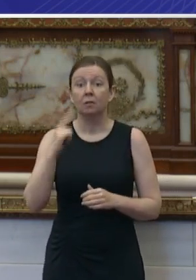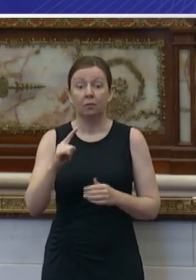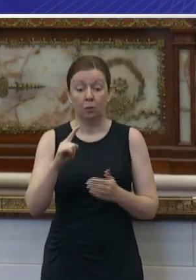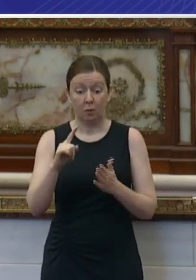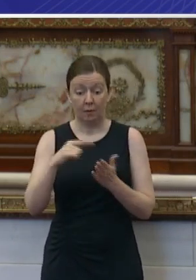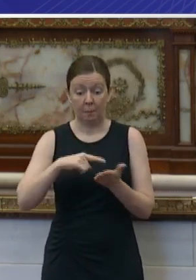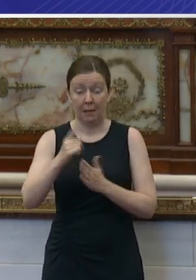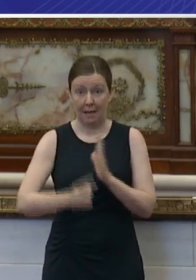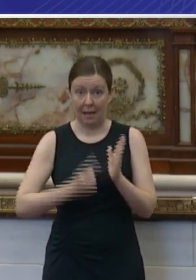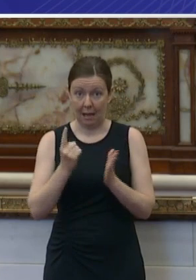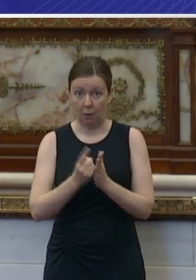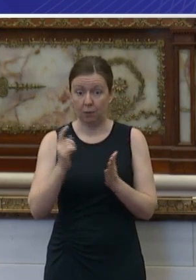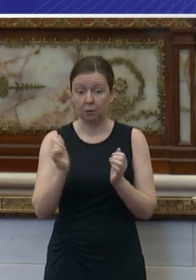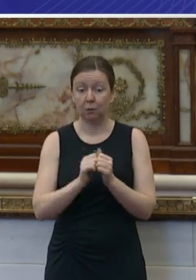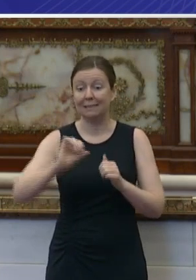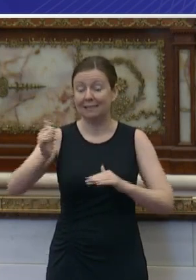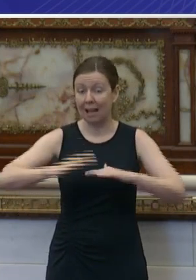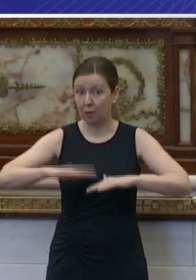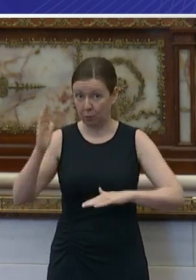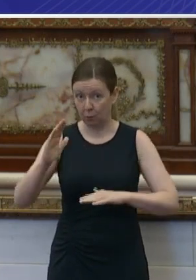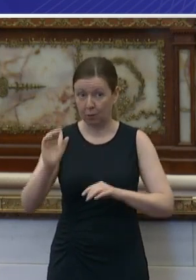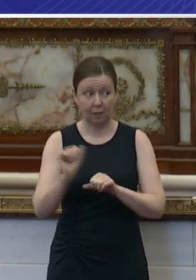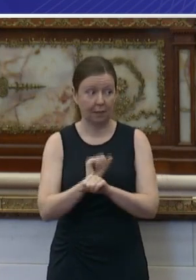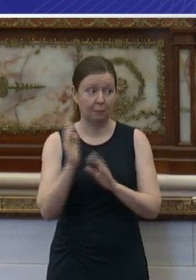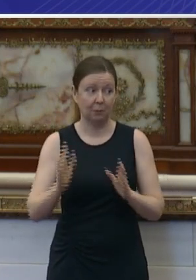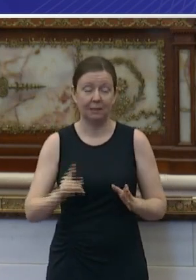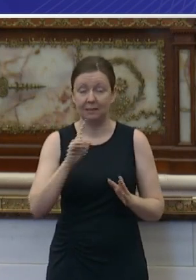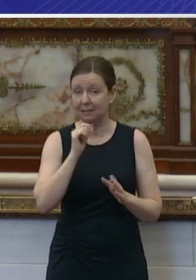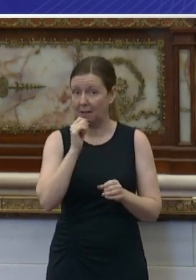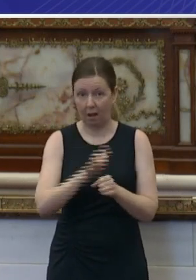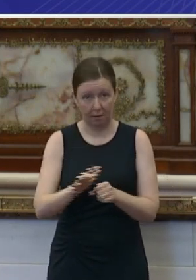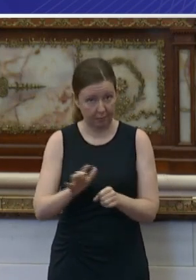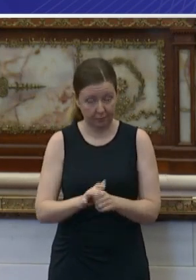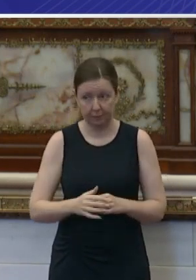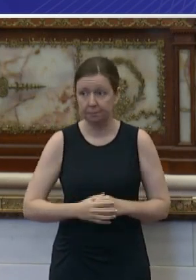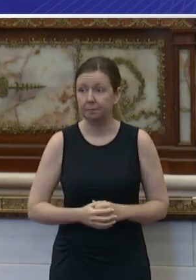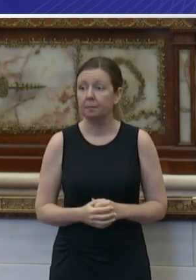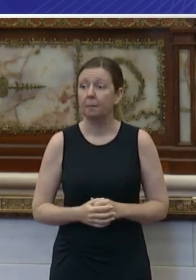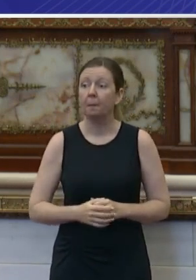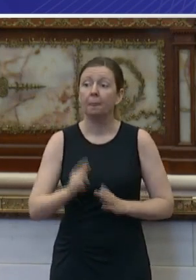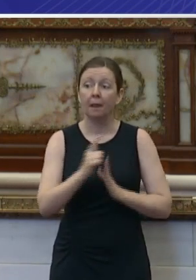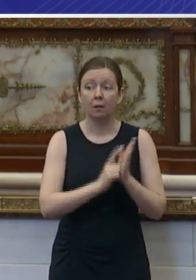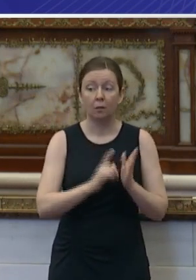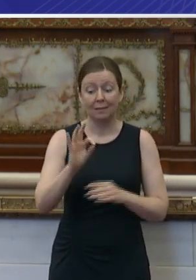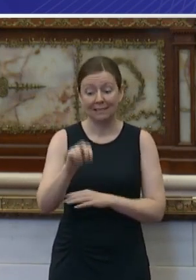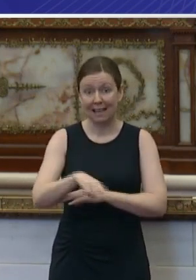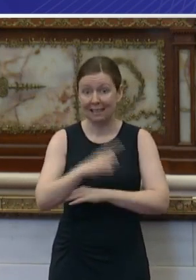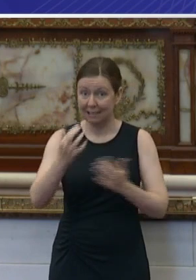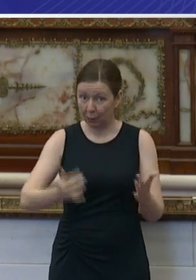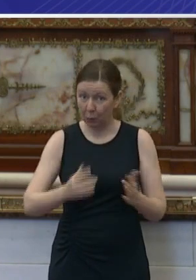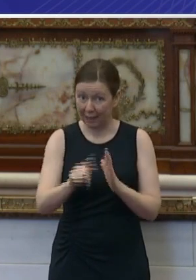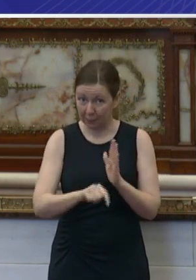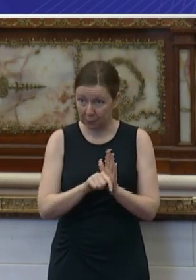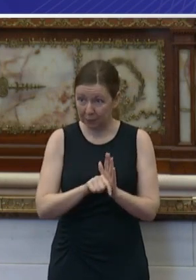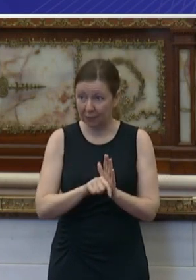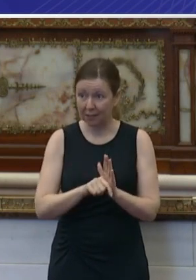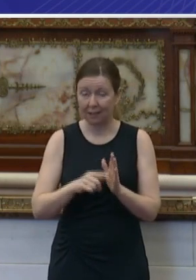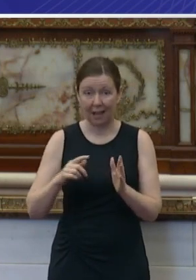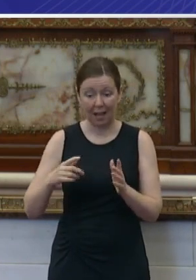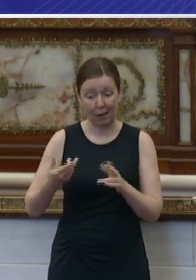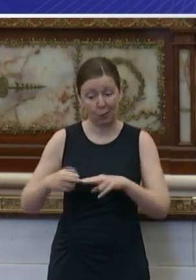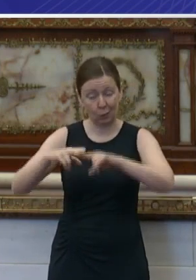working for employers with 10 or more employees is insufficient in this moment. The law's 90-day waiting period and accrual